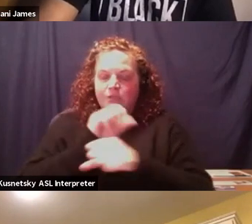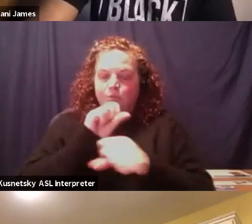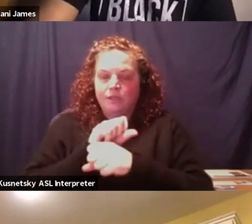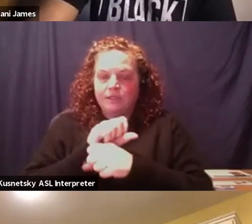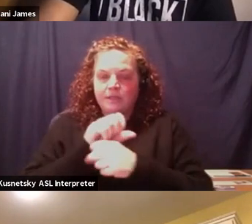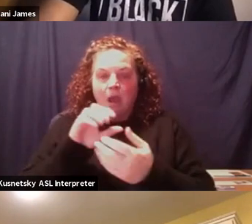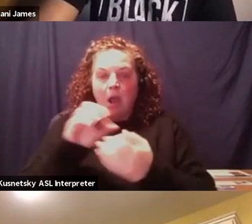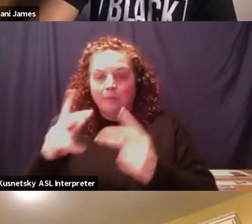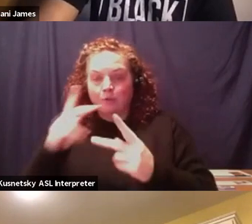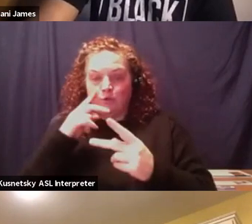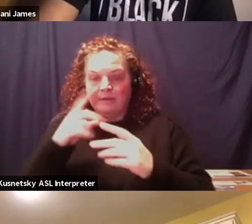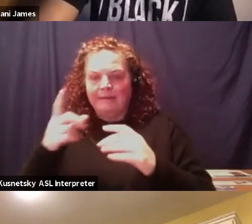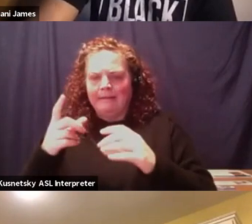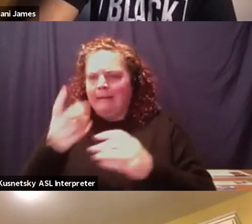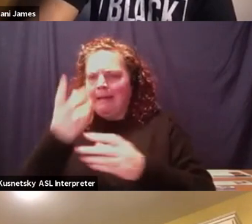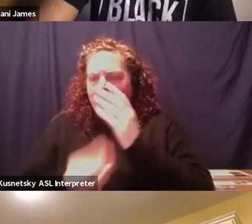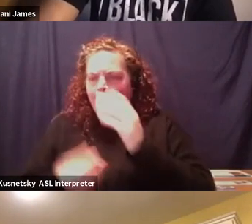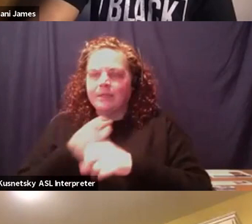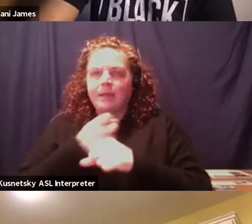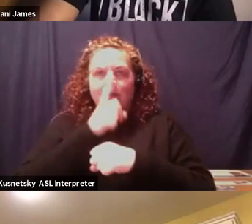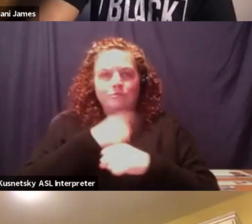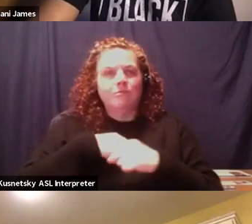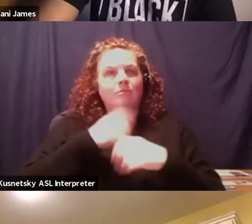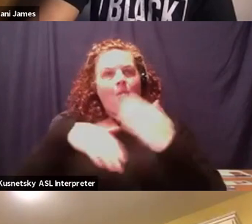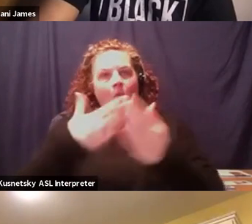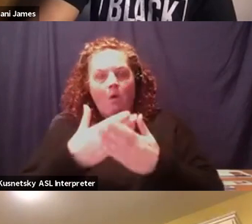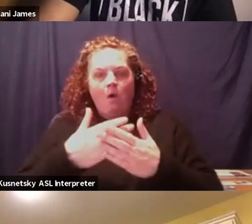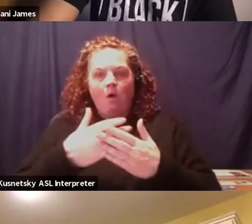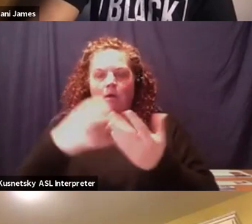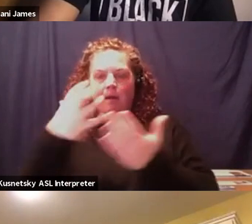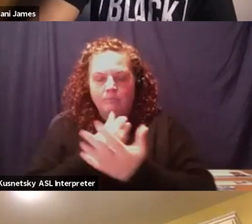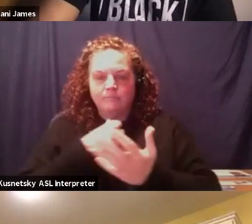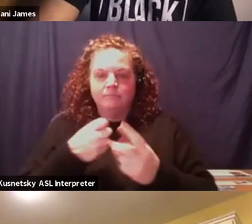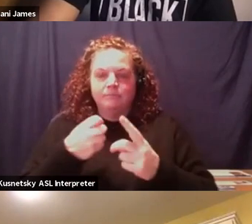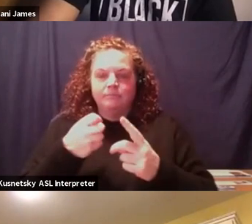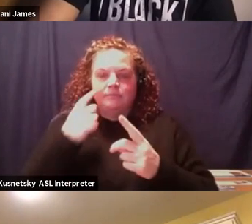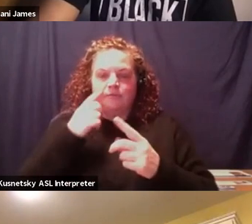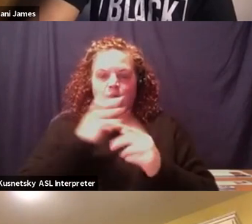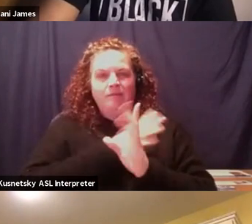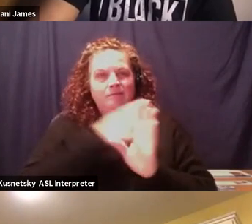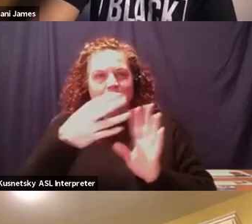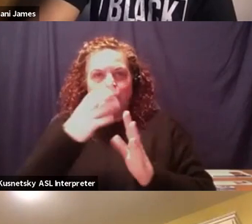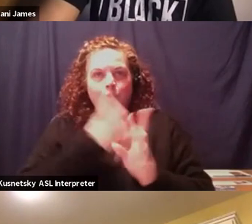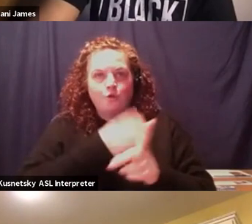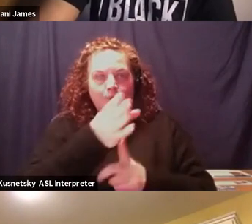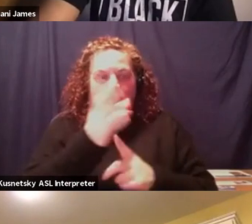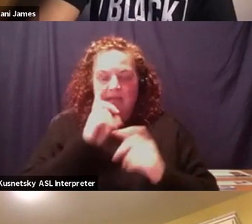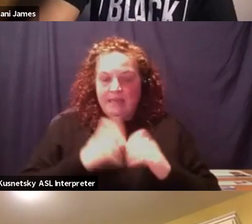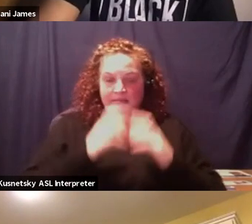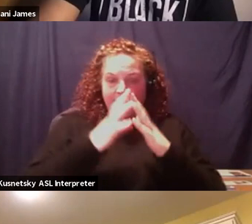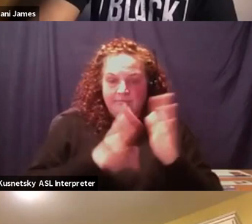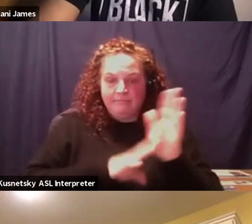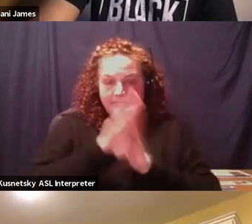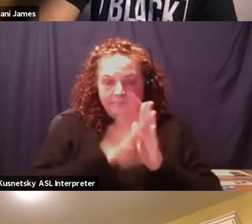and has made notable contributions to the entire district through his career. Mr. Miller is currently responsible for developing and implementing system